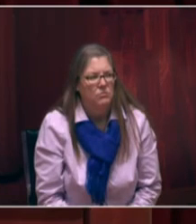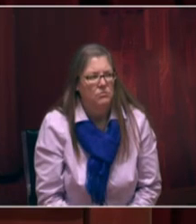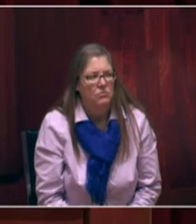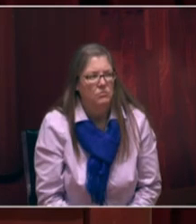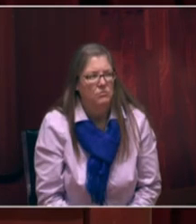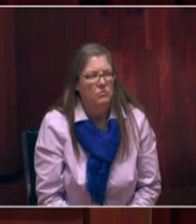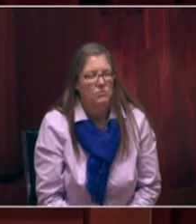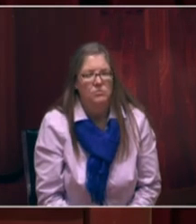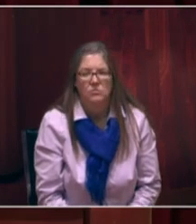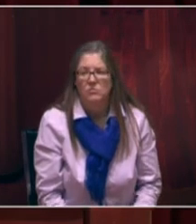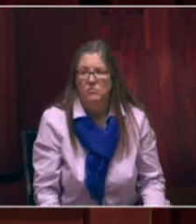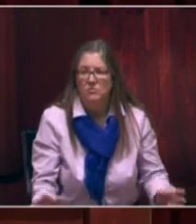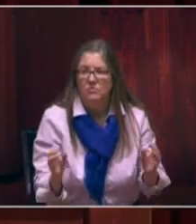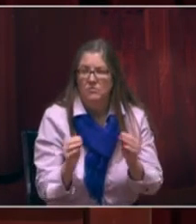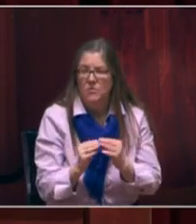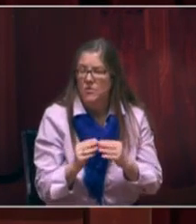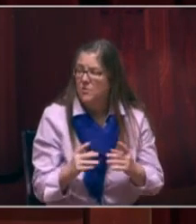Other questions?